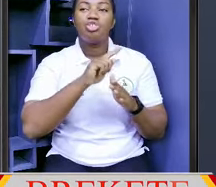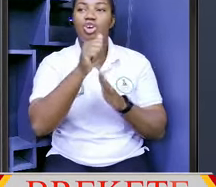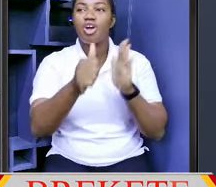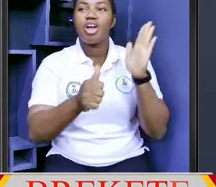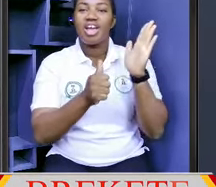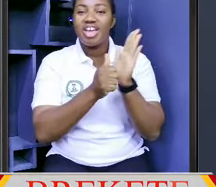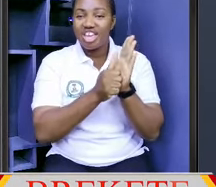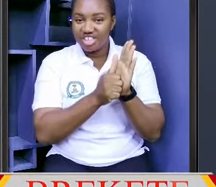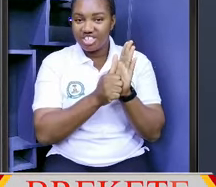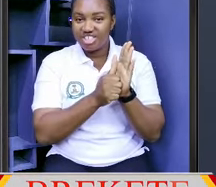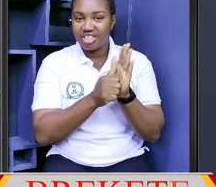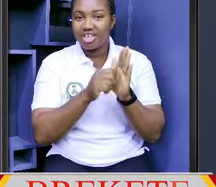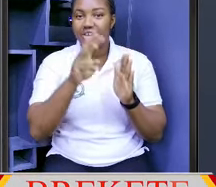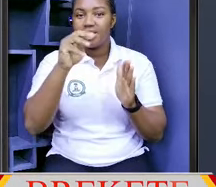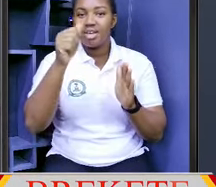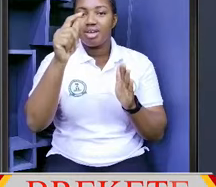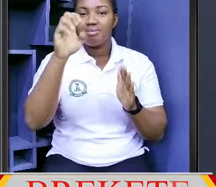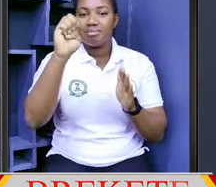country.